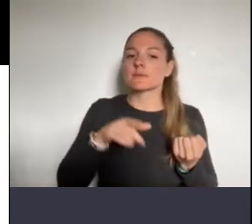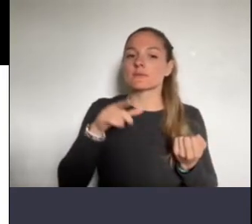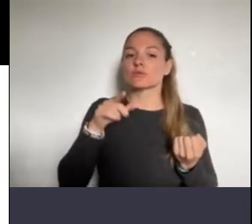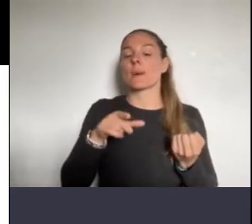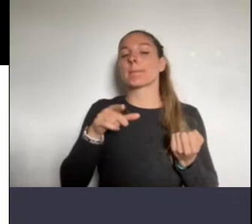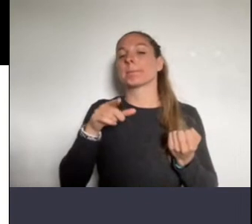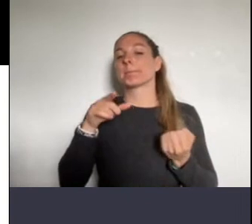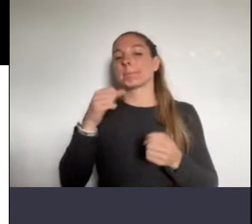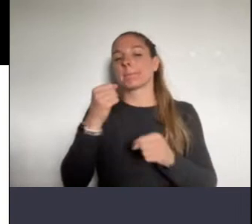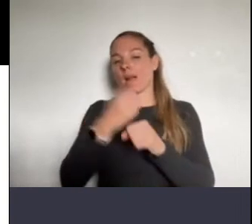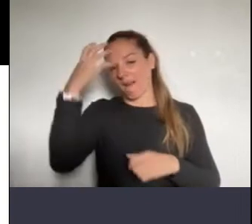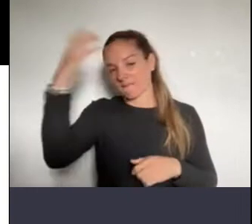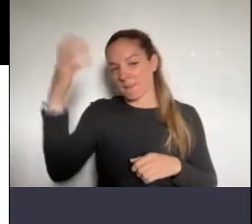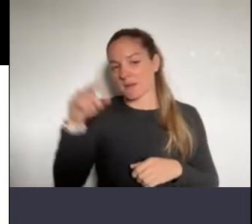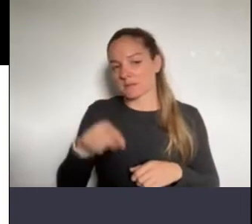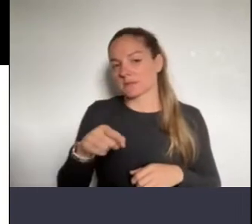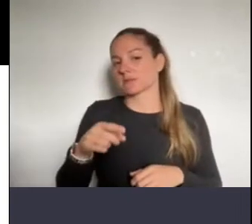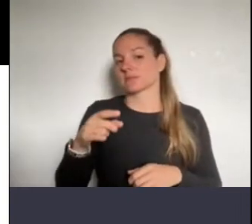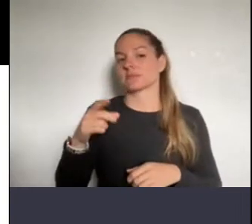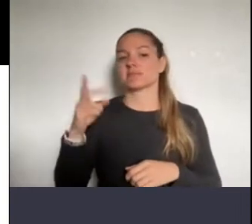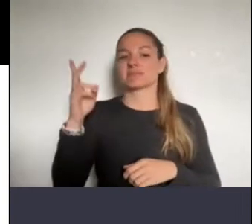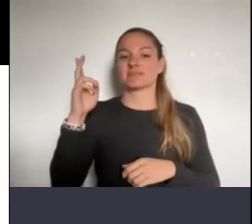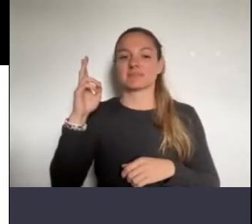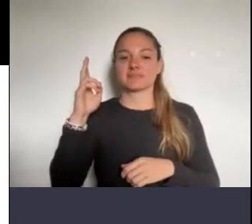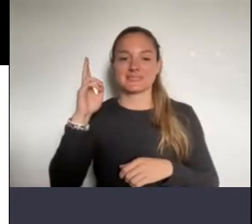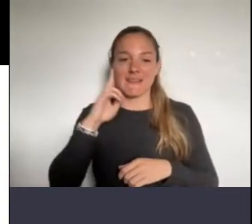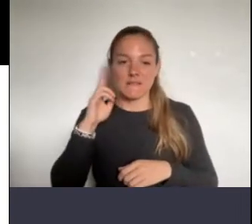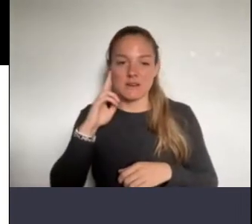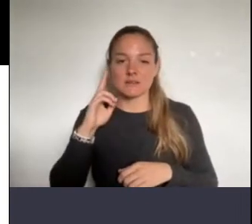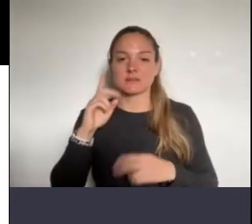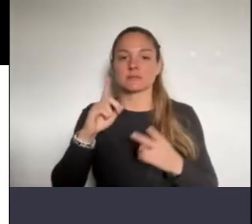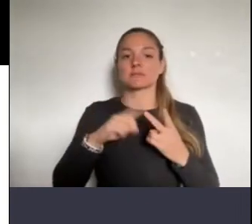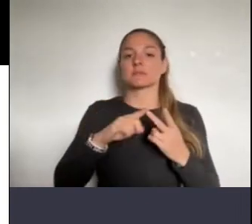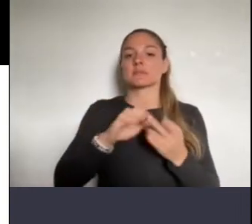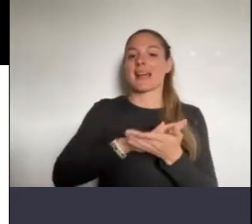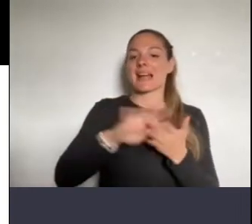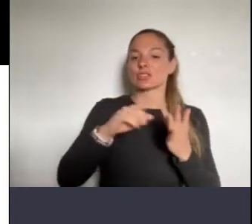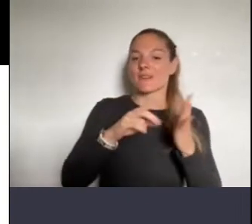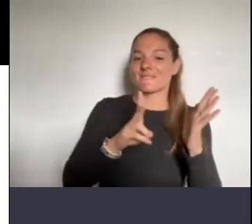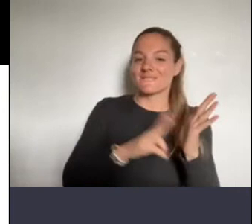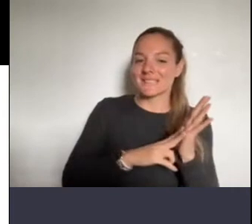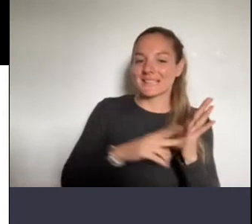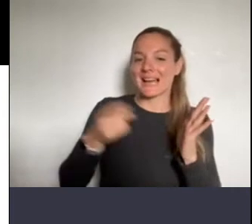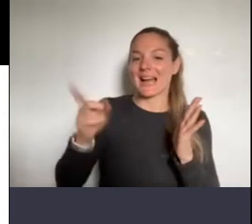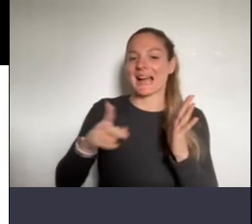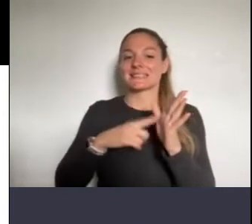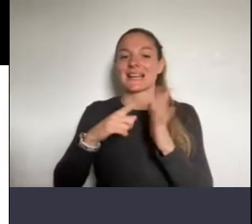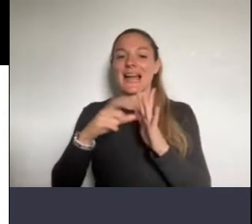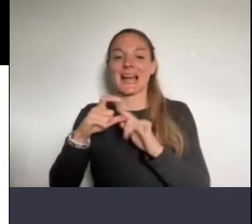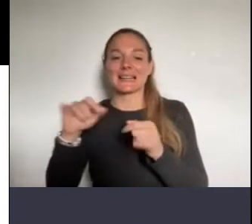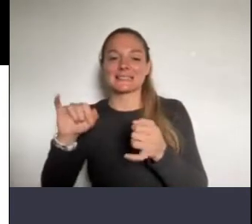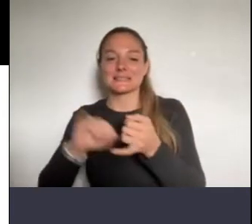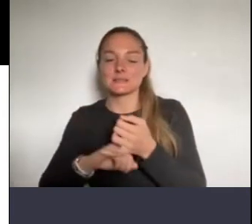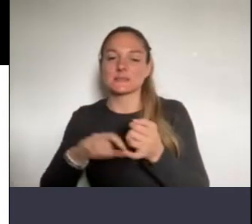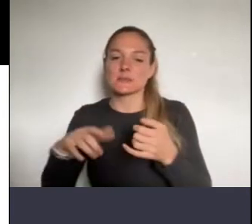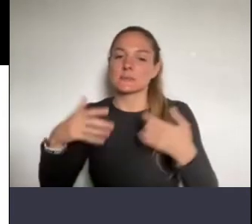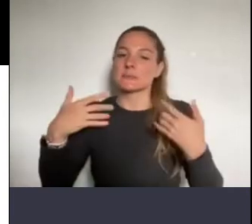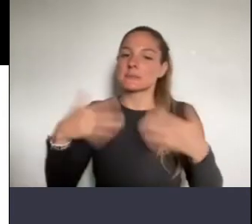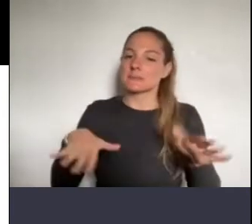report around deafness and HIV and stroke AIDS, which was a systematic review of